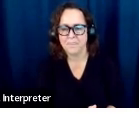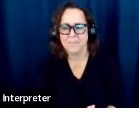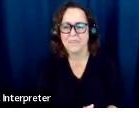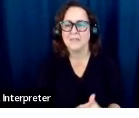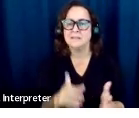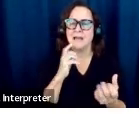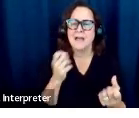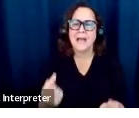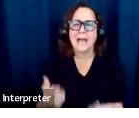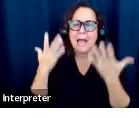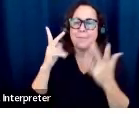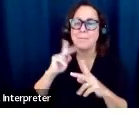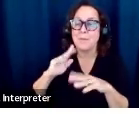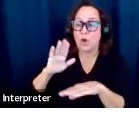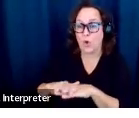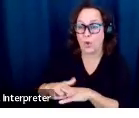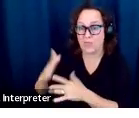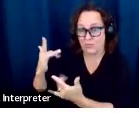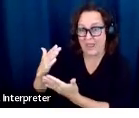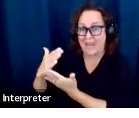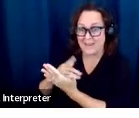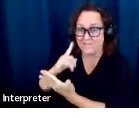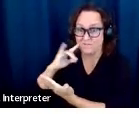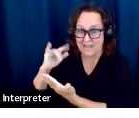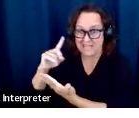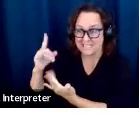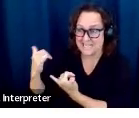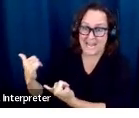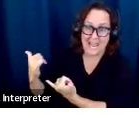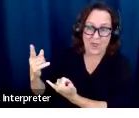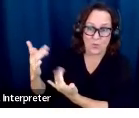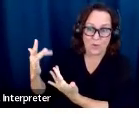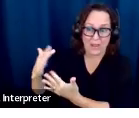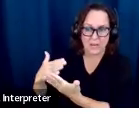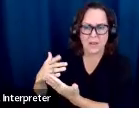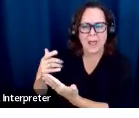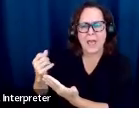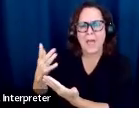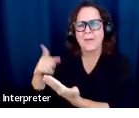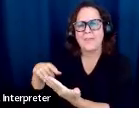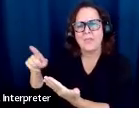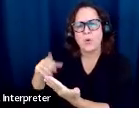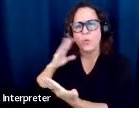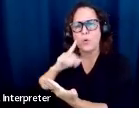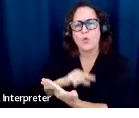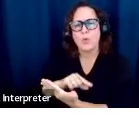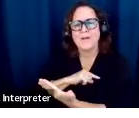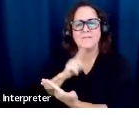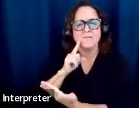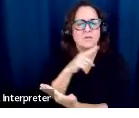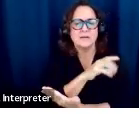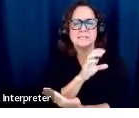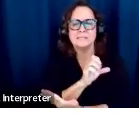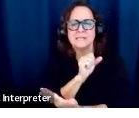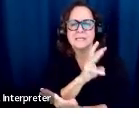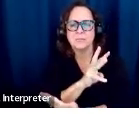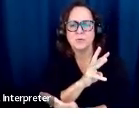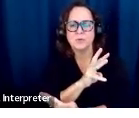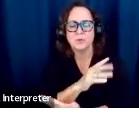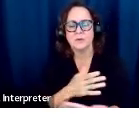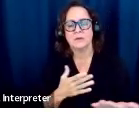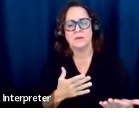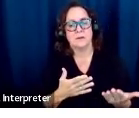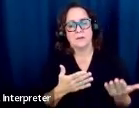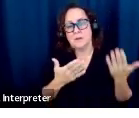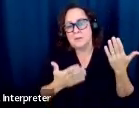Just asking how many individuals currently on the IDD waitlist would qualify for the CSW. I don't know, that might not be information